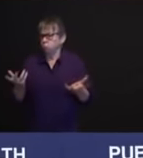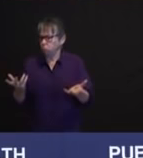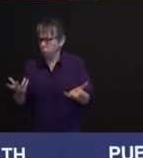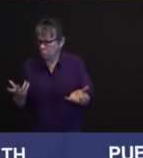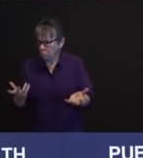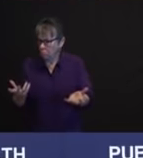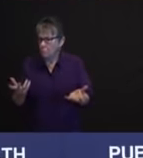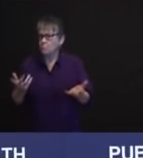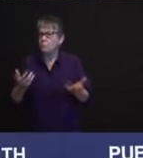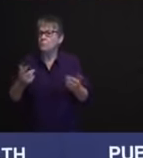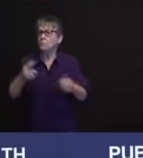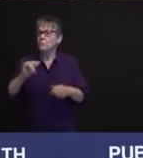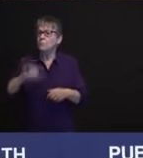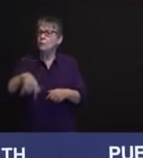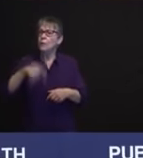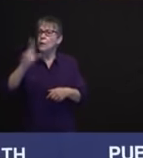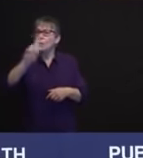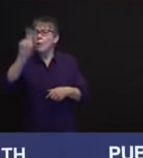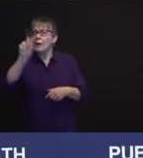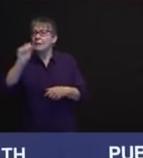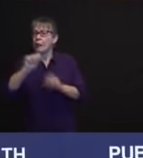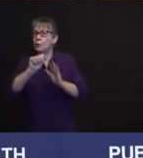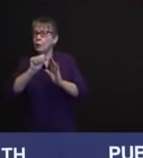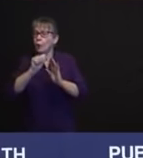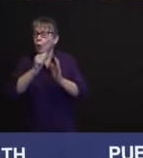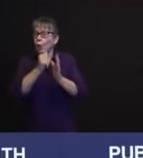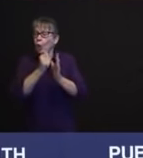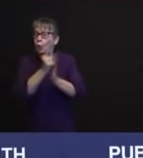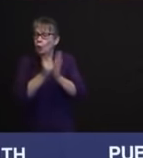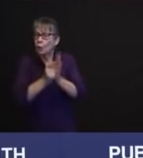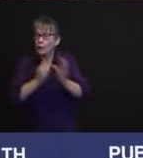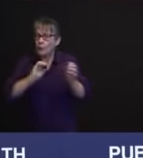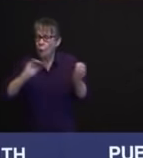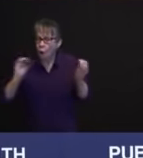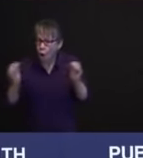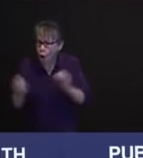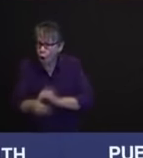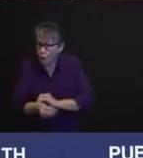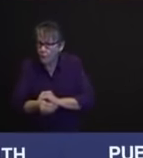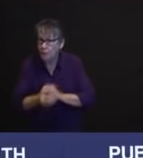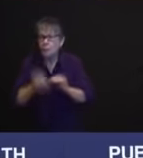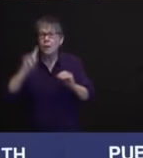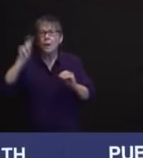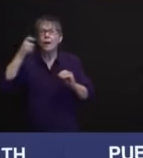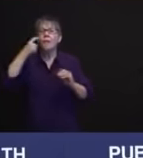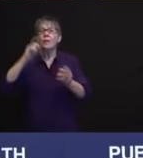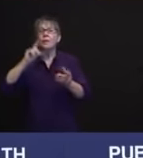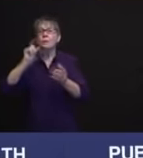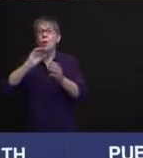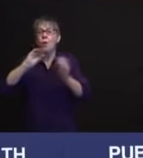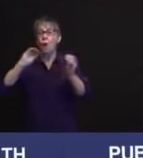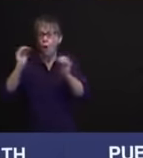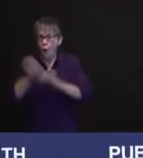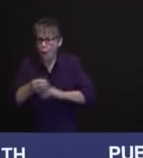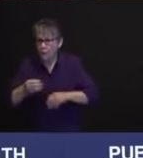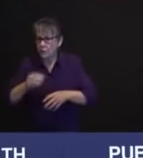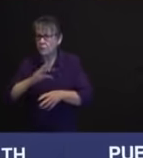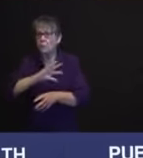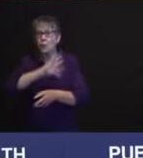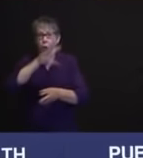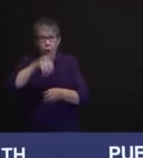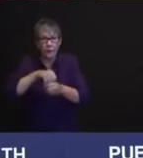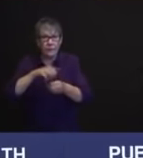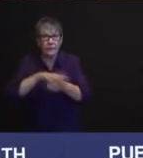governor's point, the sheriff, the police department. It is a daily mission for us to make sure that we protect the